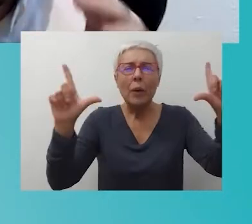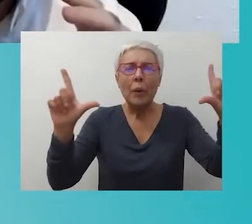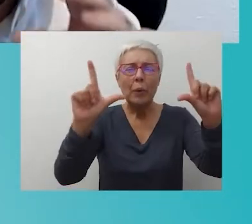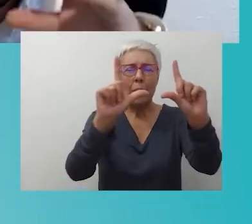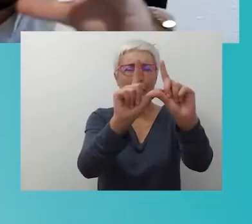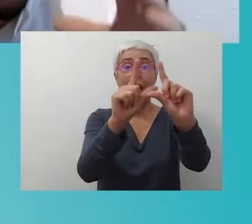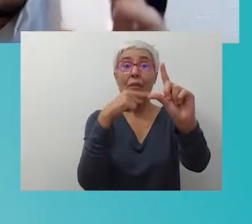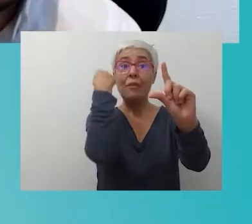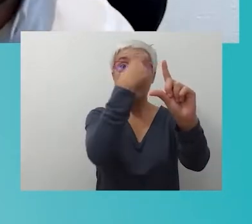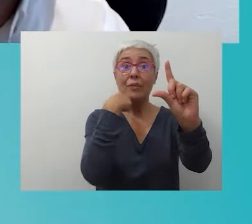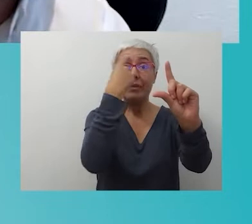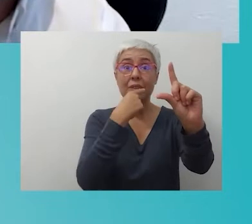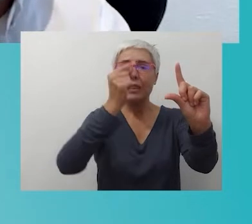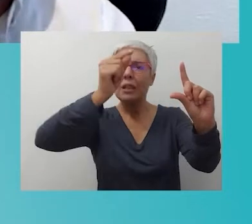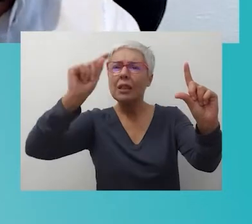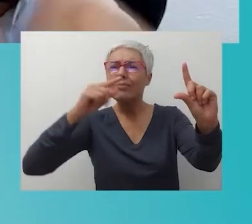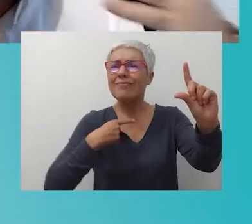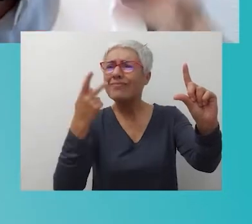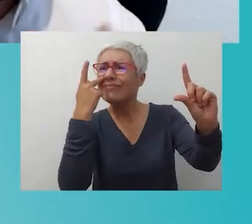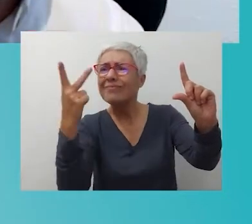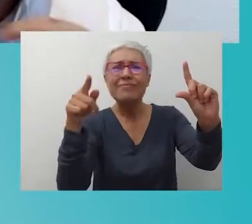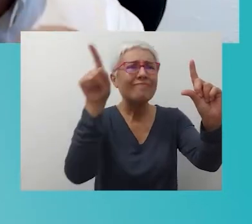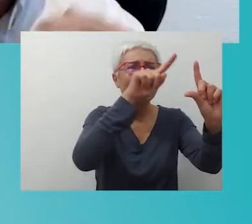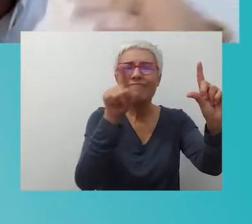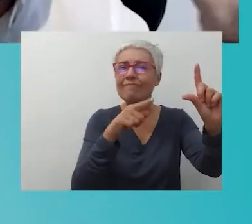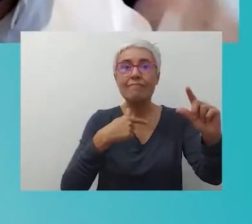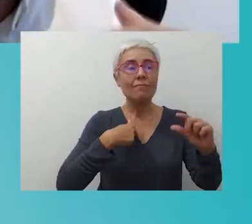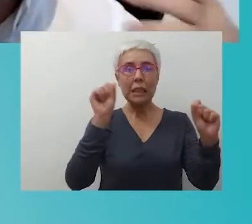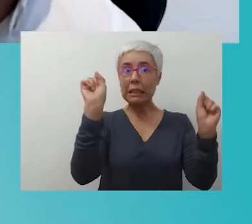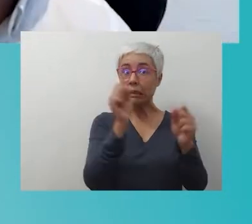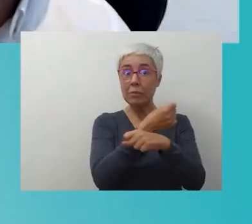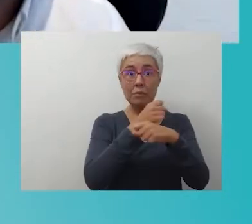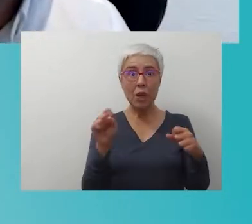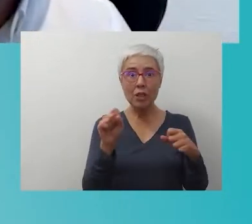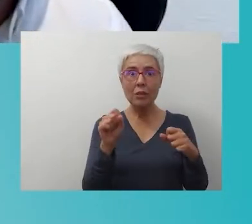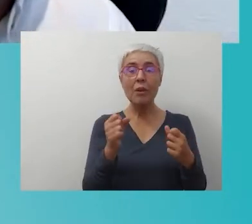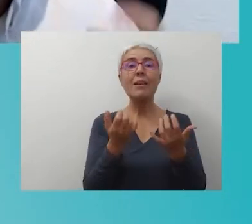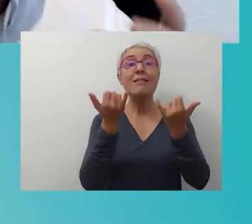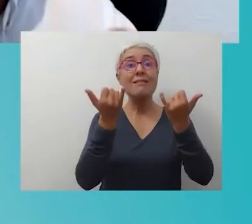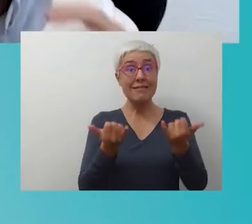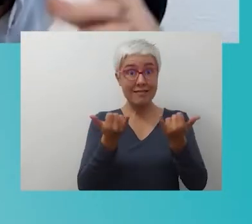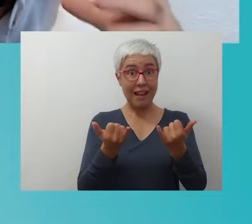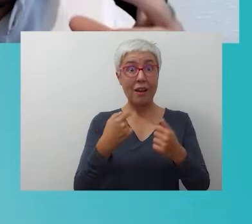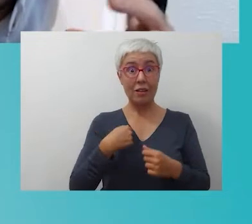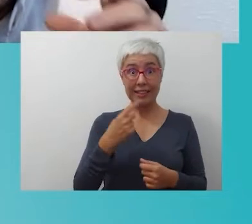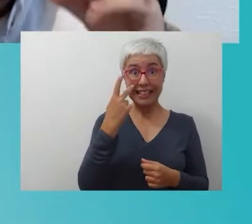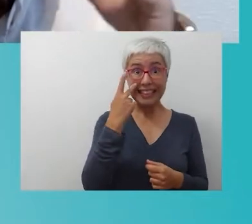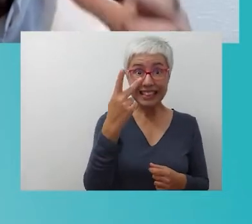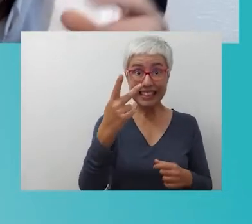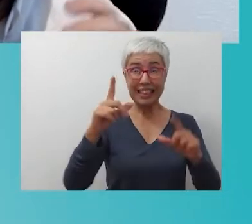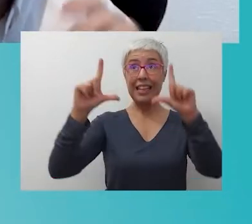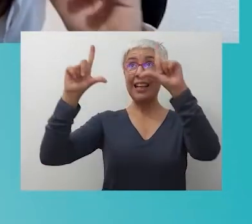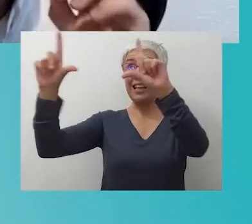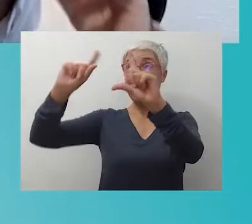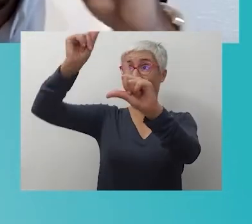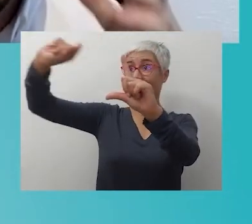small window with the face of the teacher, but he can't move around, he can't do anything with their body. Now, if we are watching a